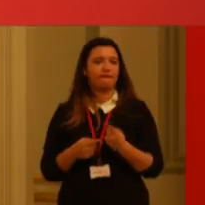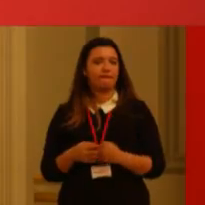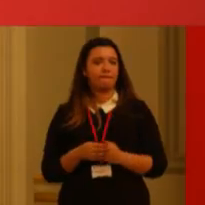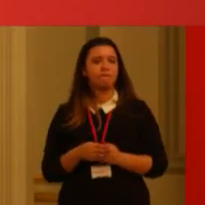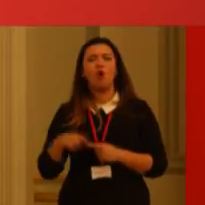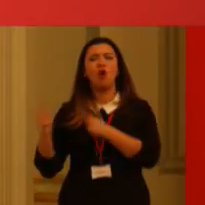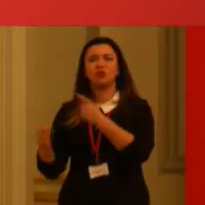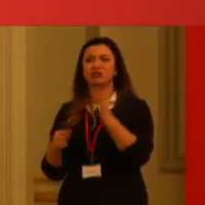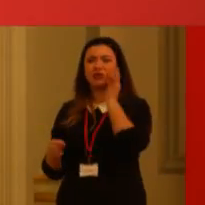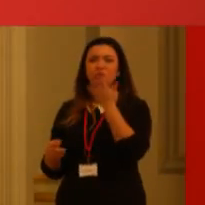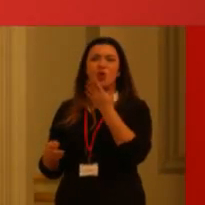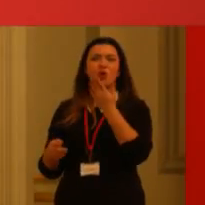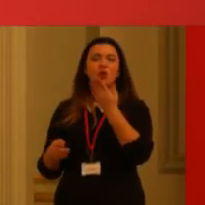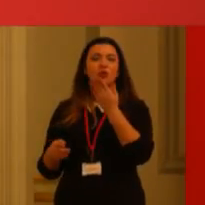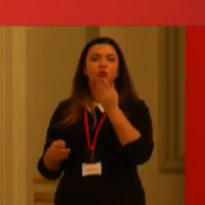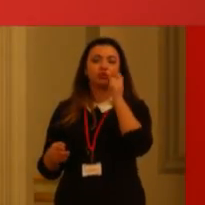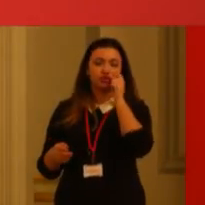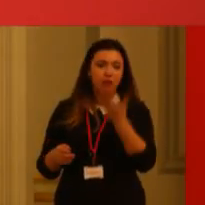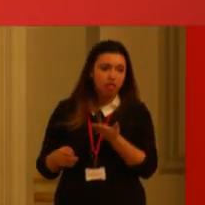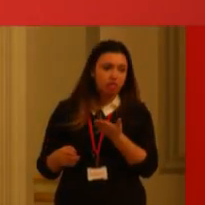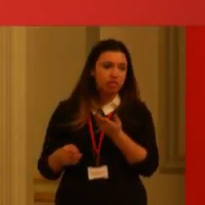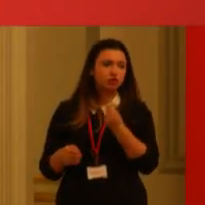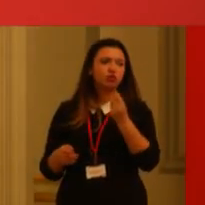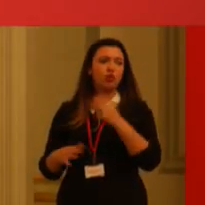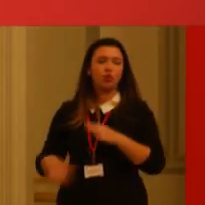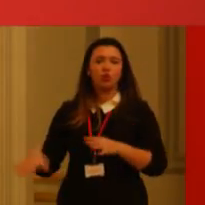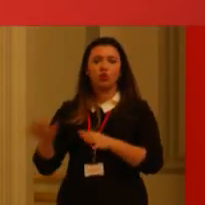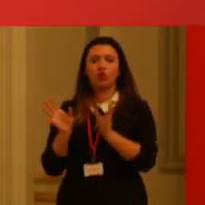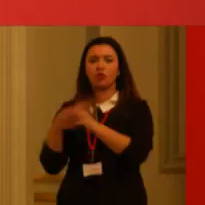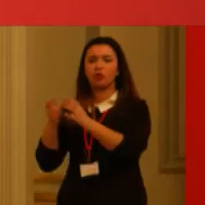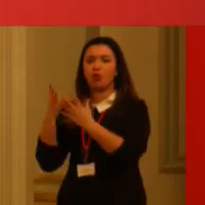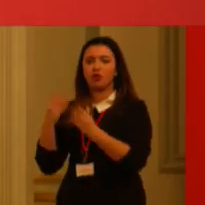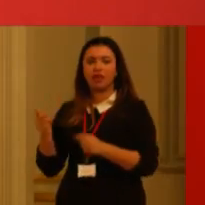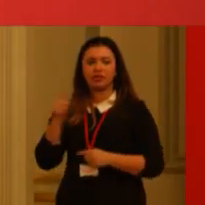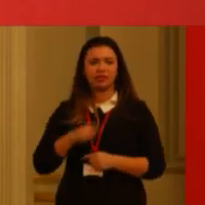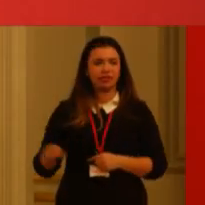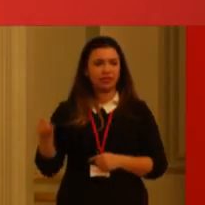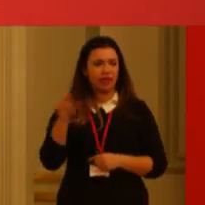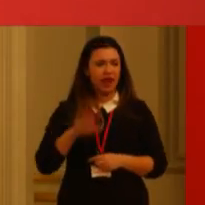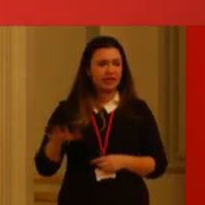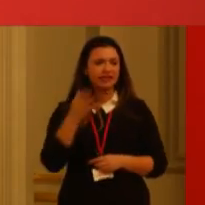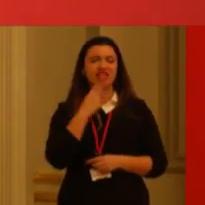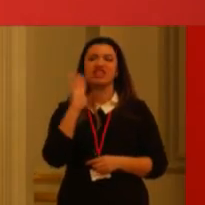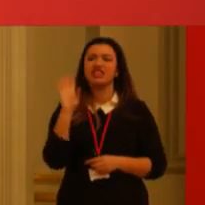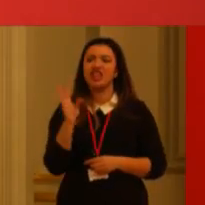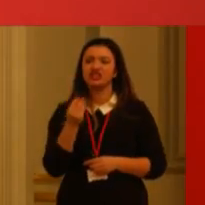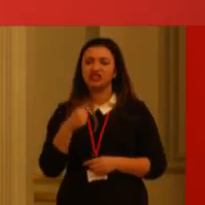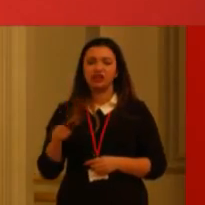heterosexuals, Turkish people and Muslims,